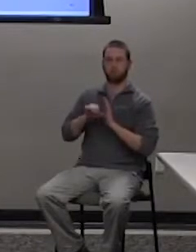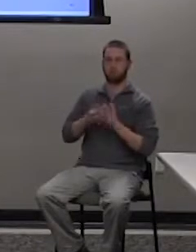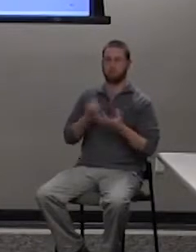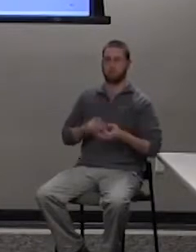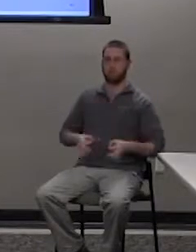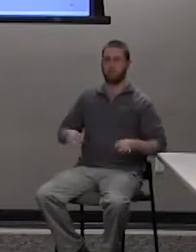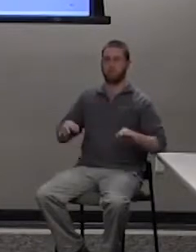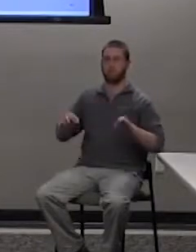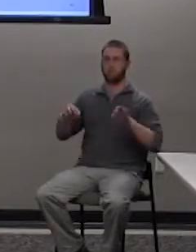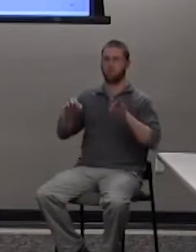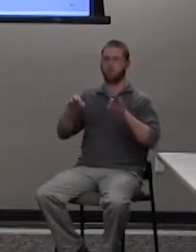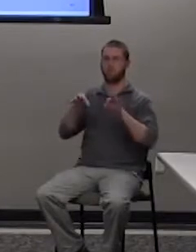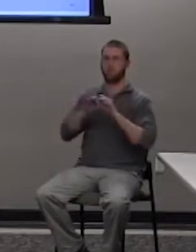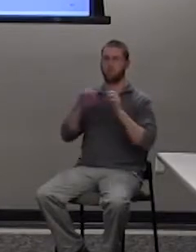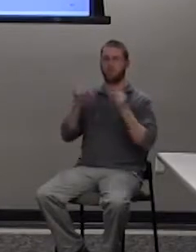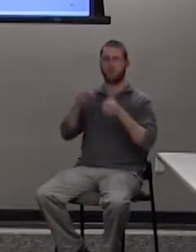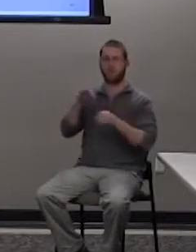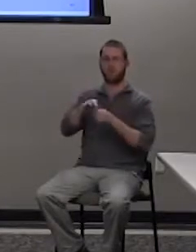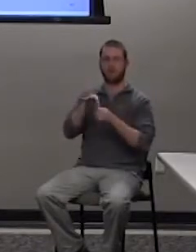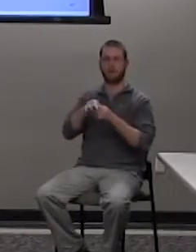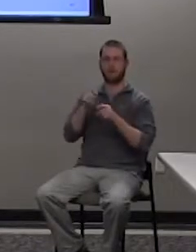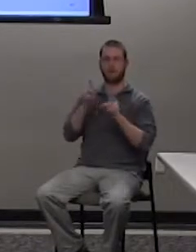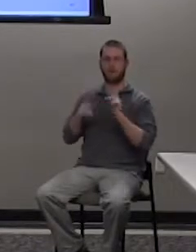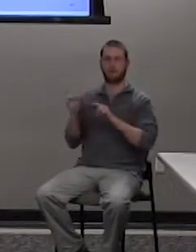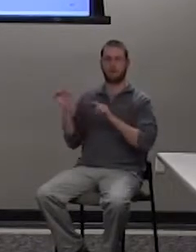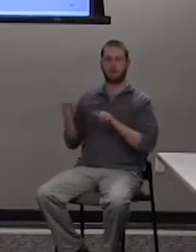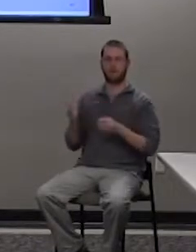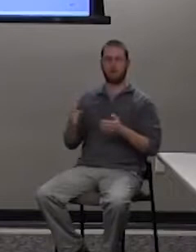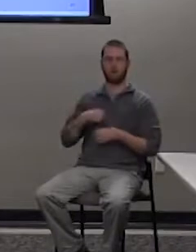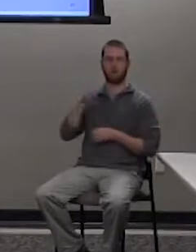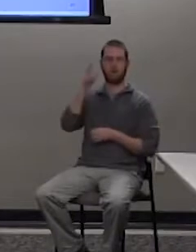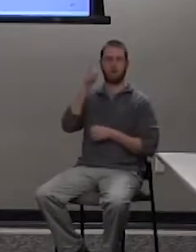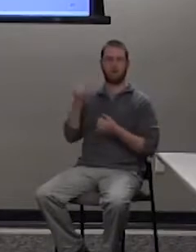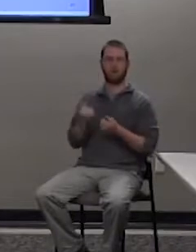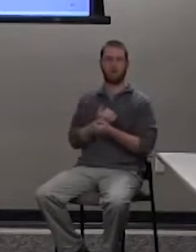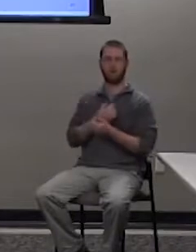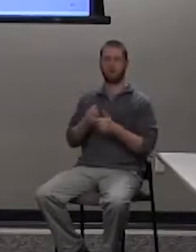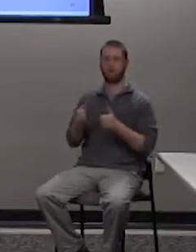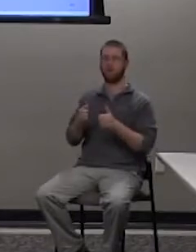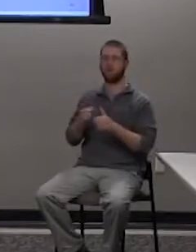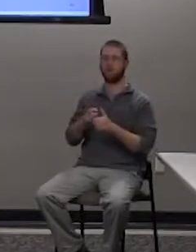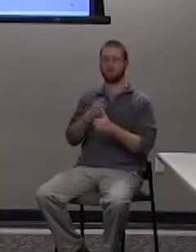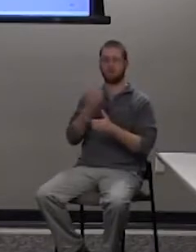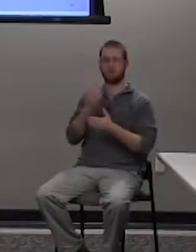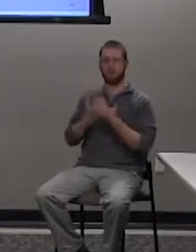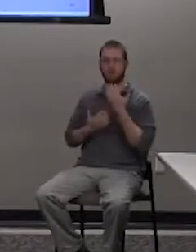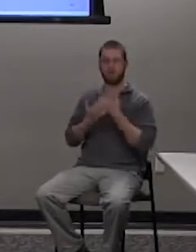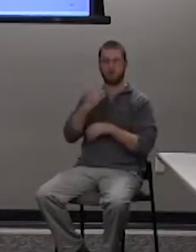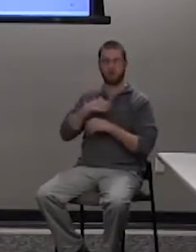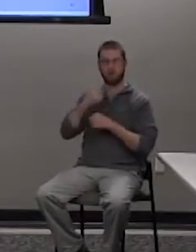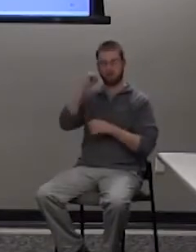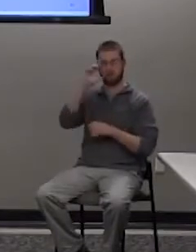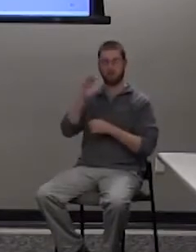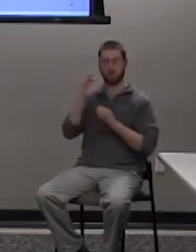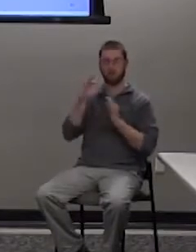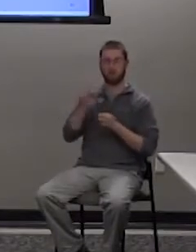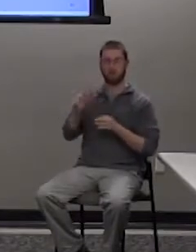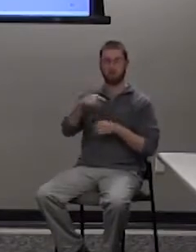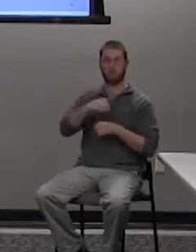that the elected bodies of this community come together and hear this stuff firsthand. Because frankly, a lot of decision making is going